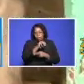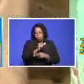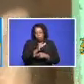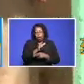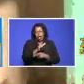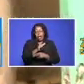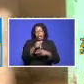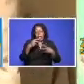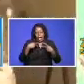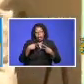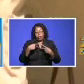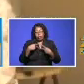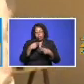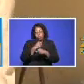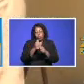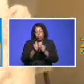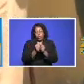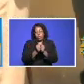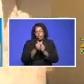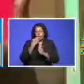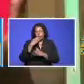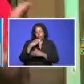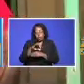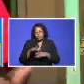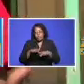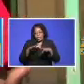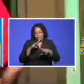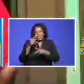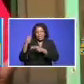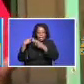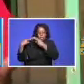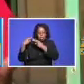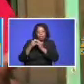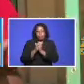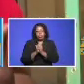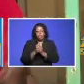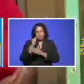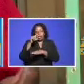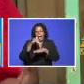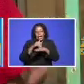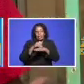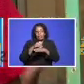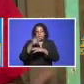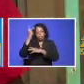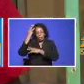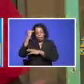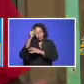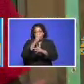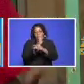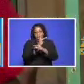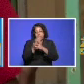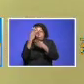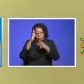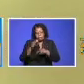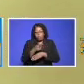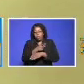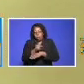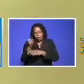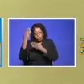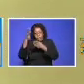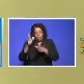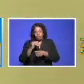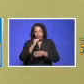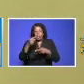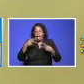history with COVID-19. If you look at how the Prime Minister has protected Bahamians, look how those Bahamians who didn't have